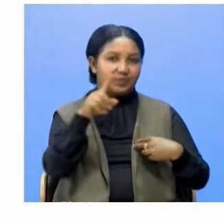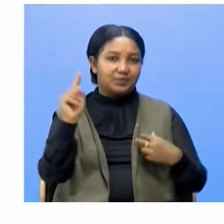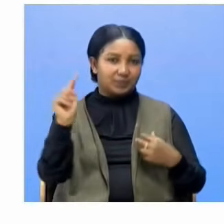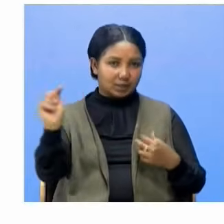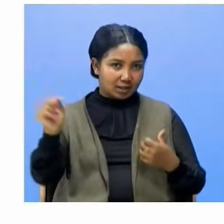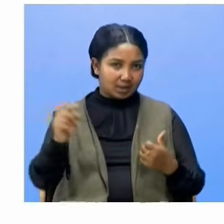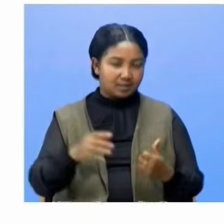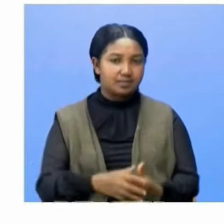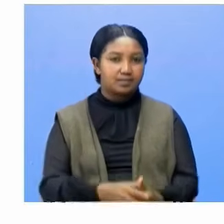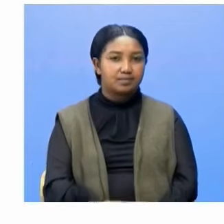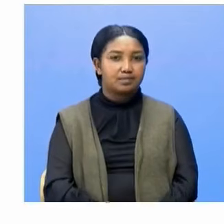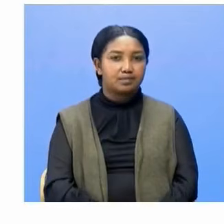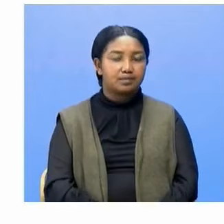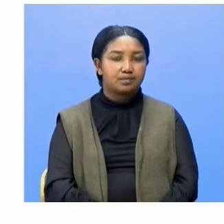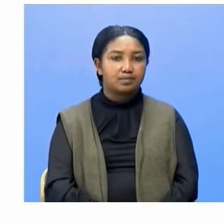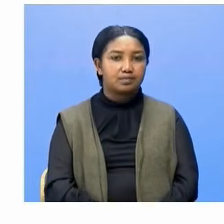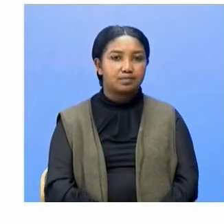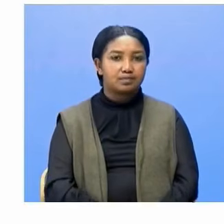Haven't.